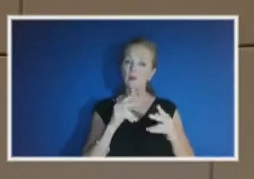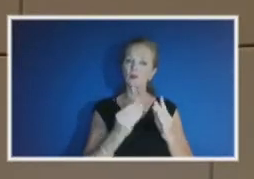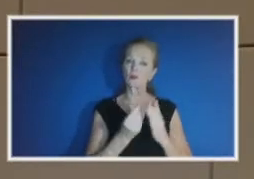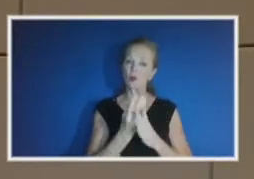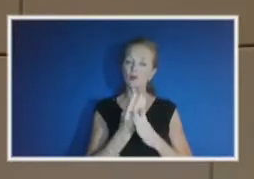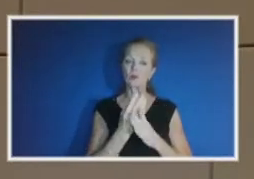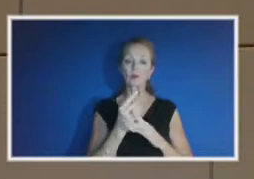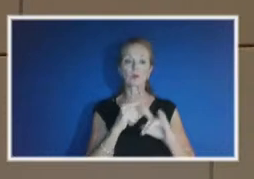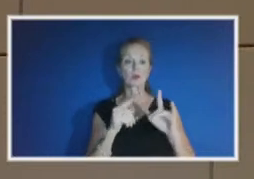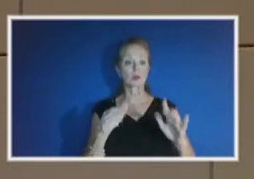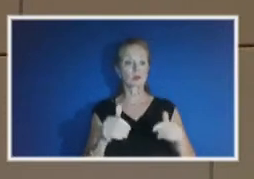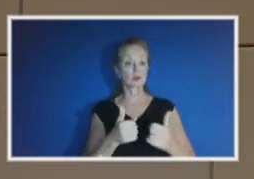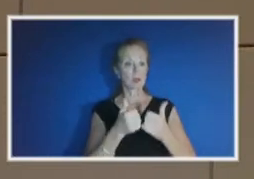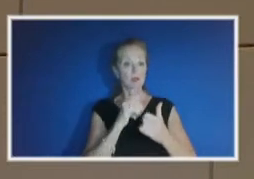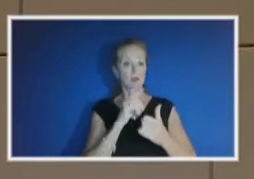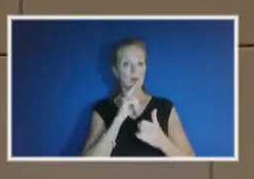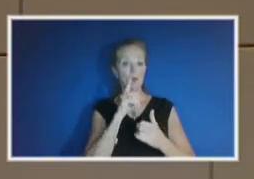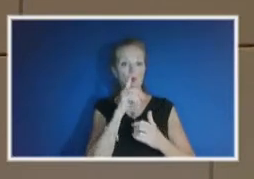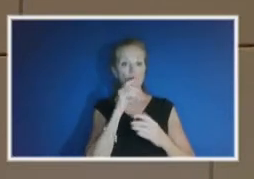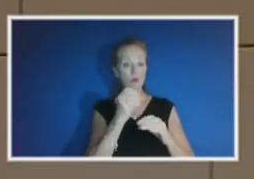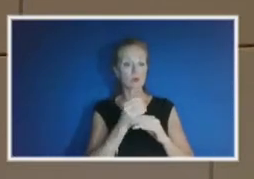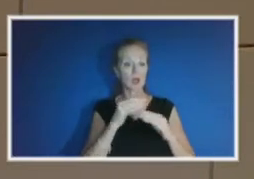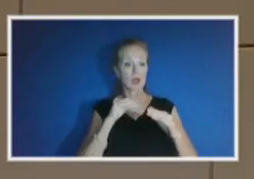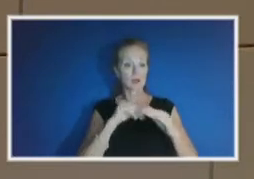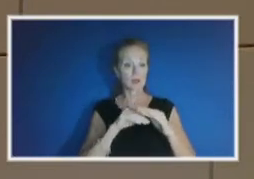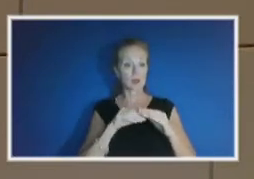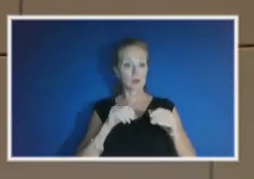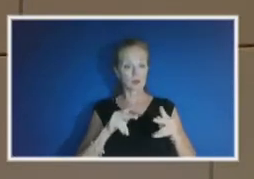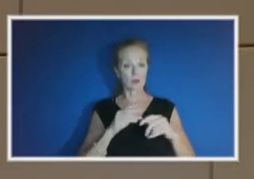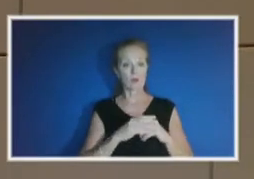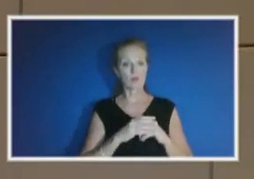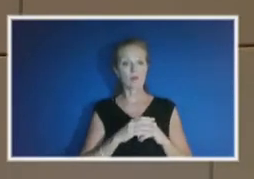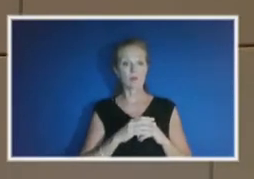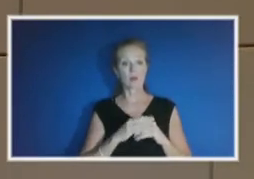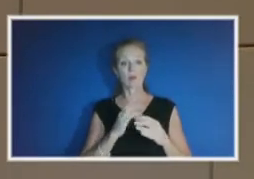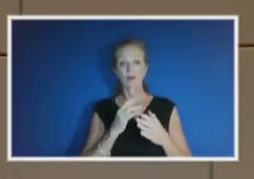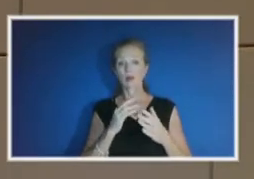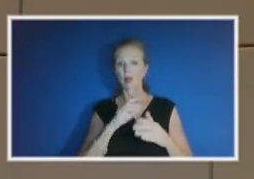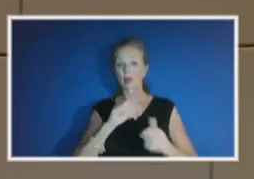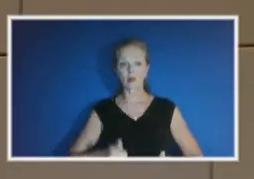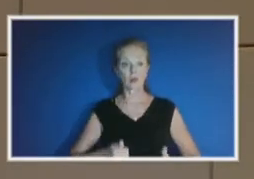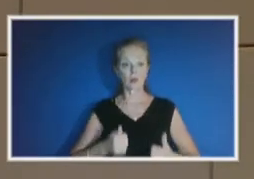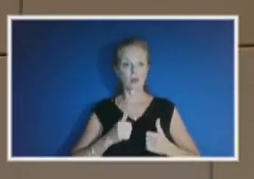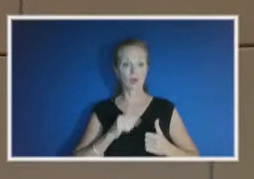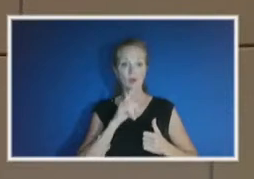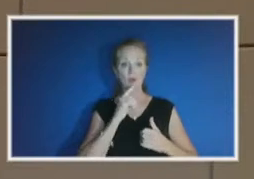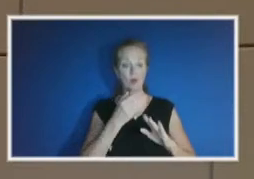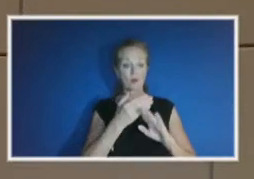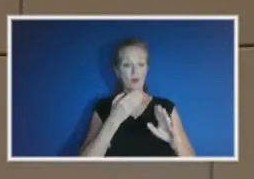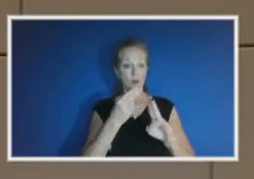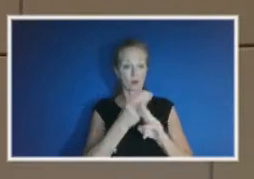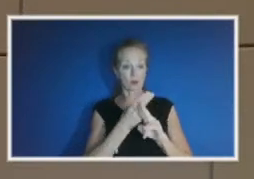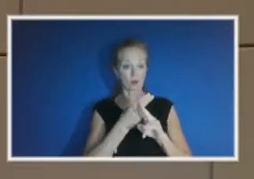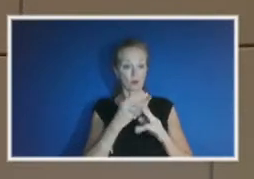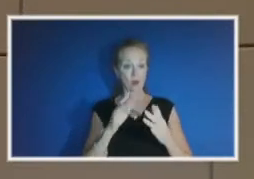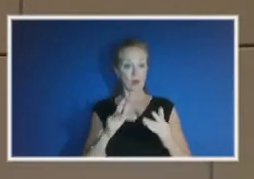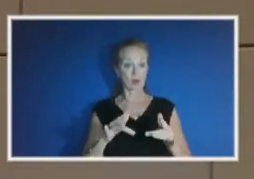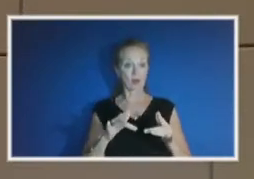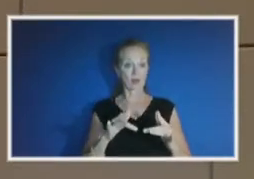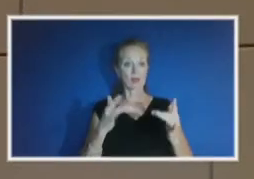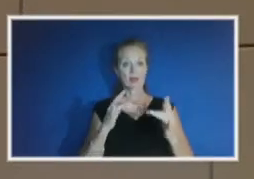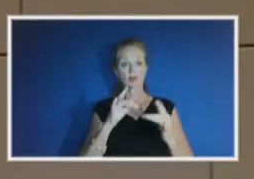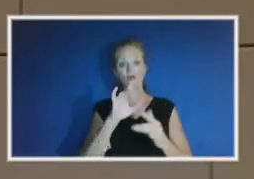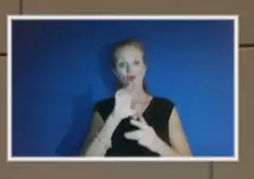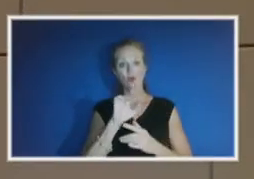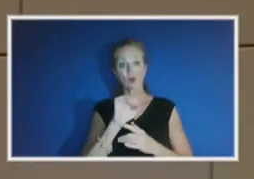The challenge is who's receiving access to that opportunity. So a lot of the residents who formerly utilized our light rail as their main